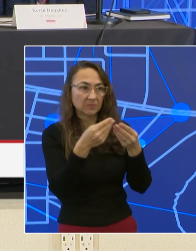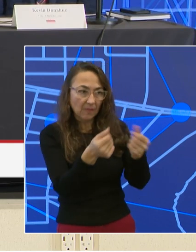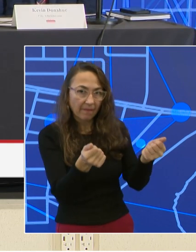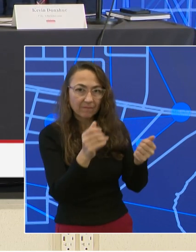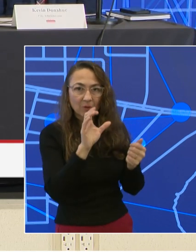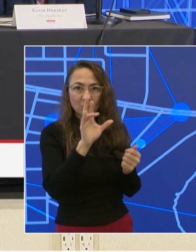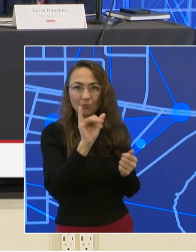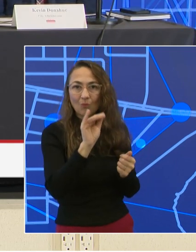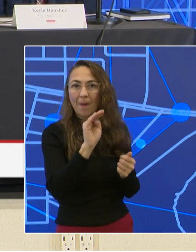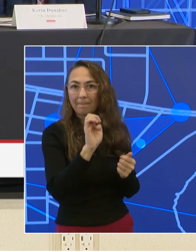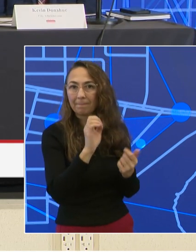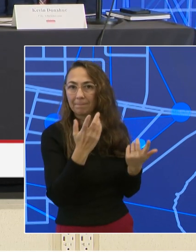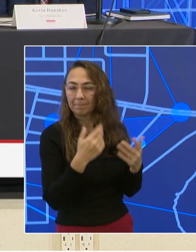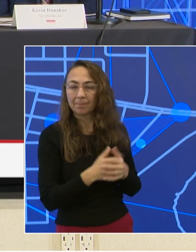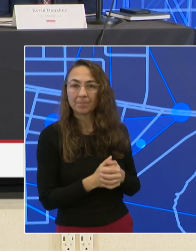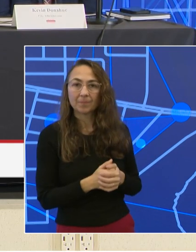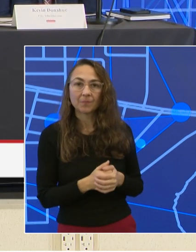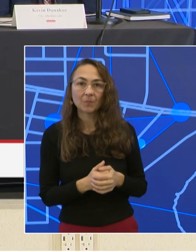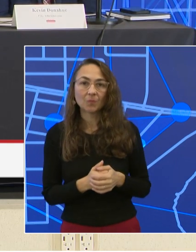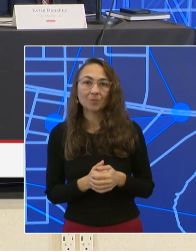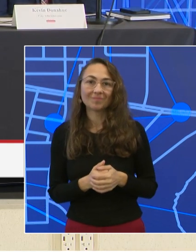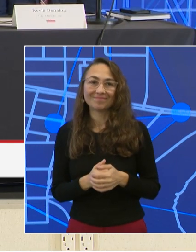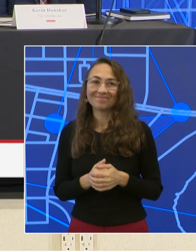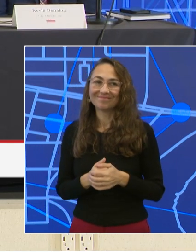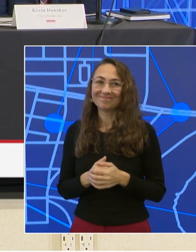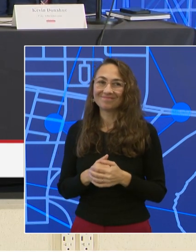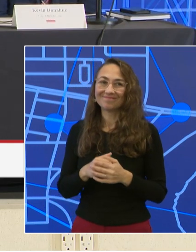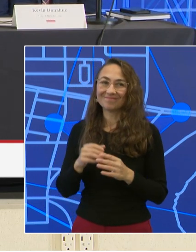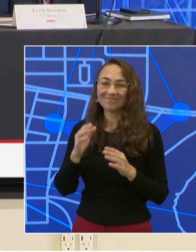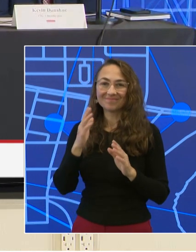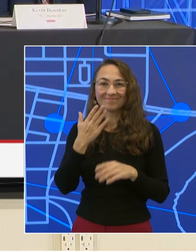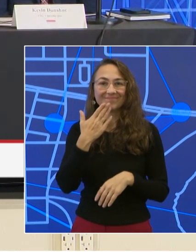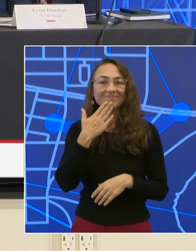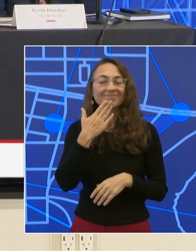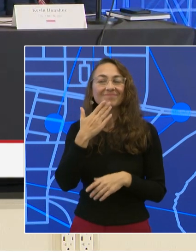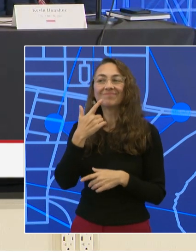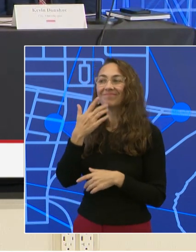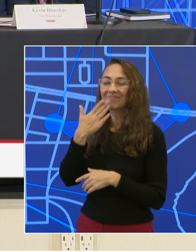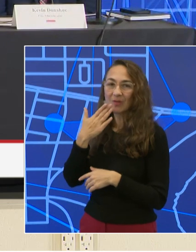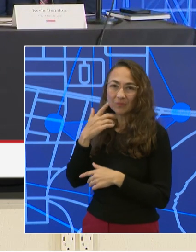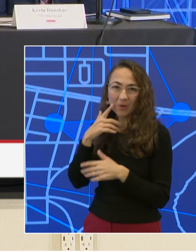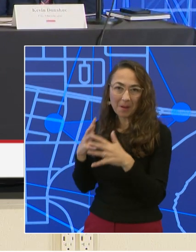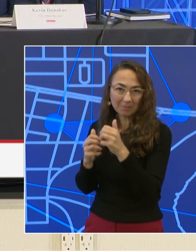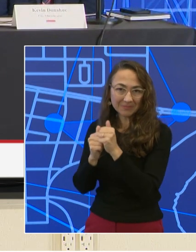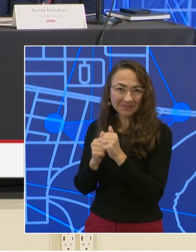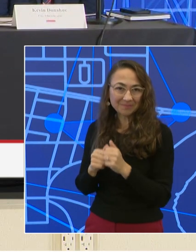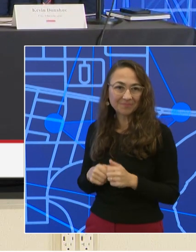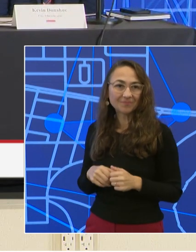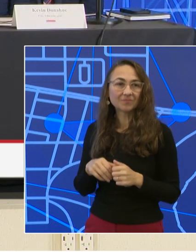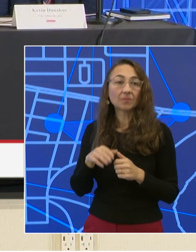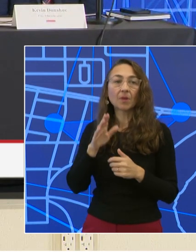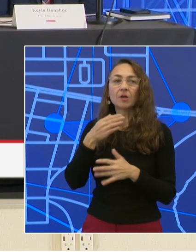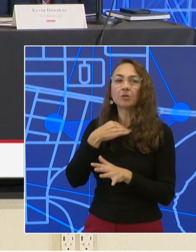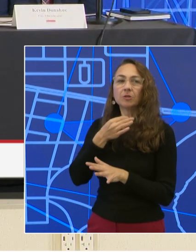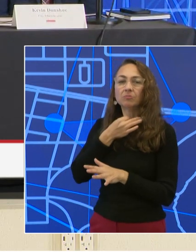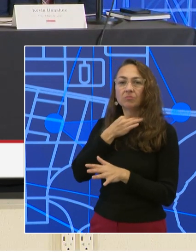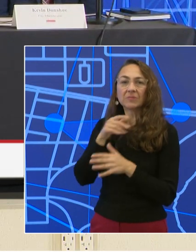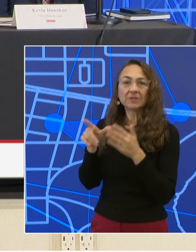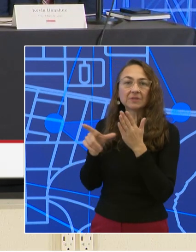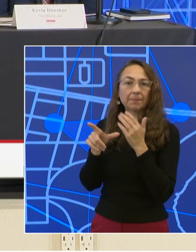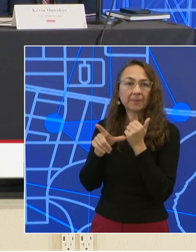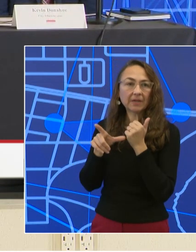Good morning. Thank you guys for today's update. I wanted to ask, I know Deputy Apia as well as Mayor, you both